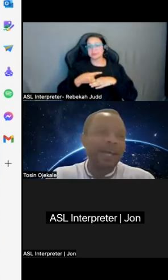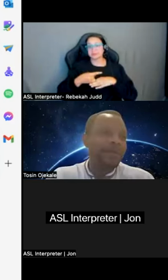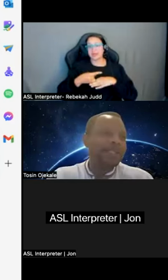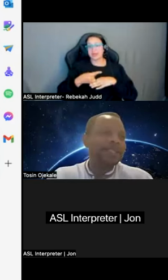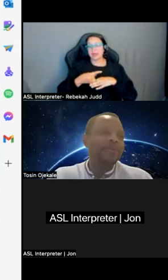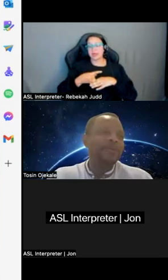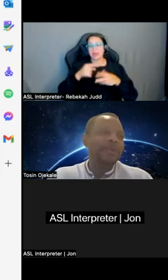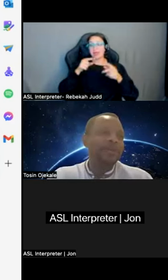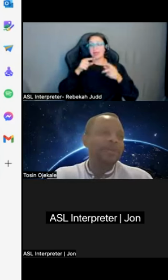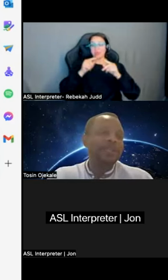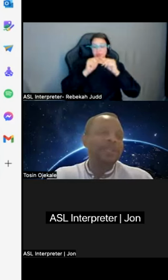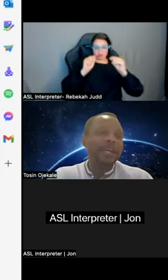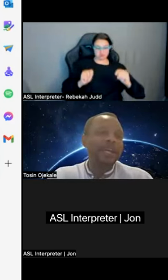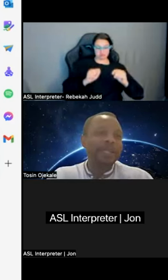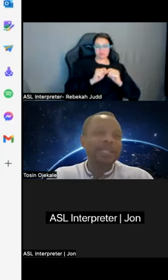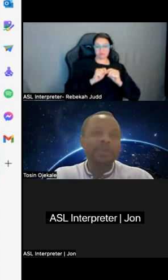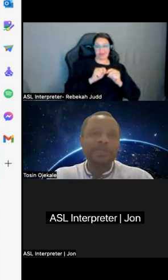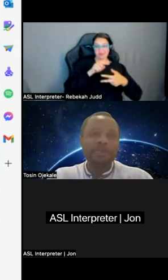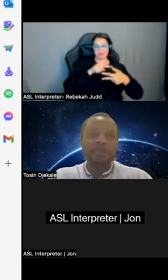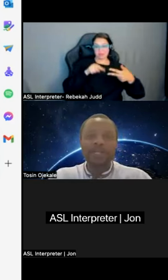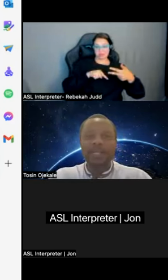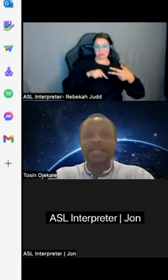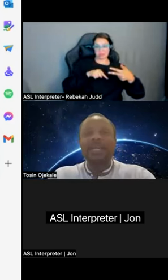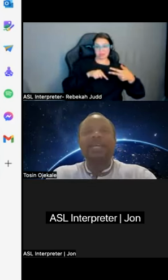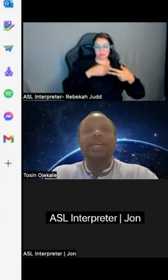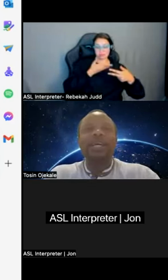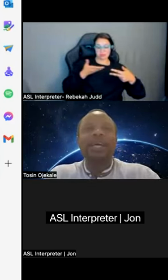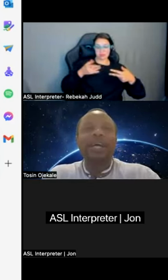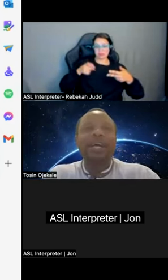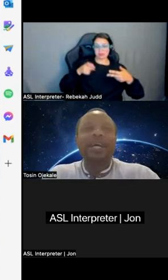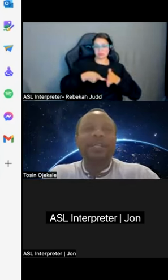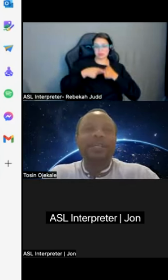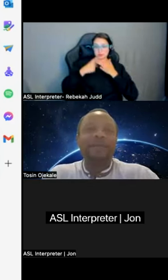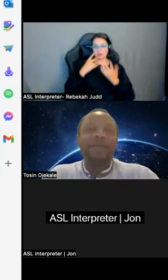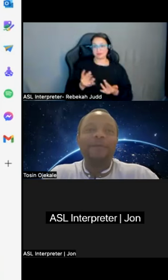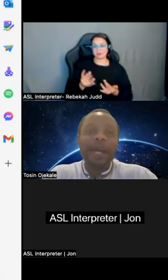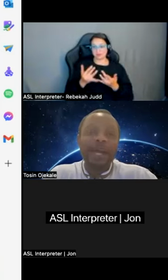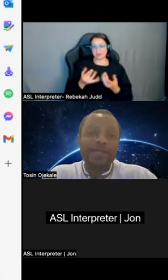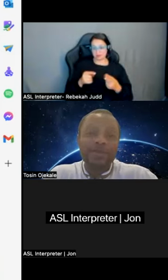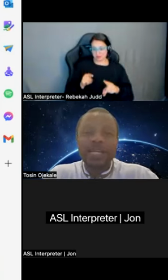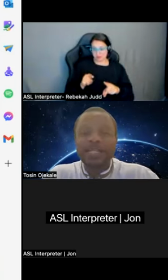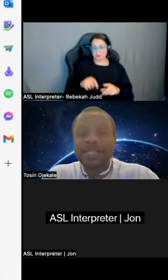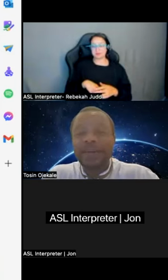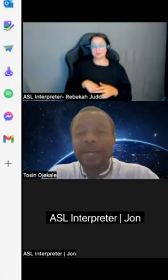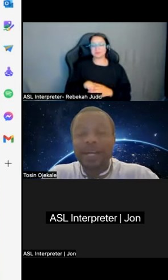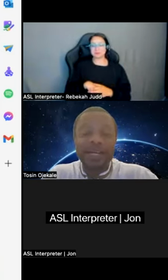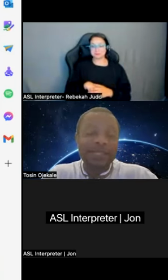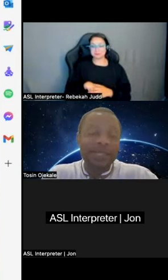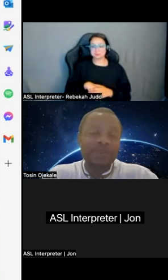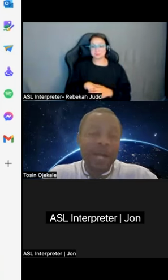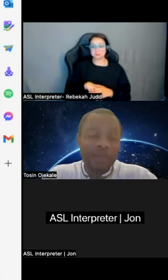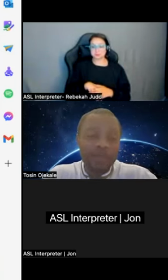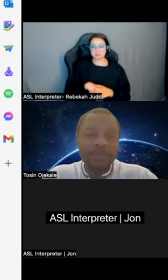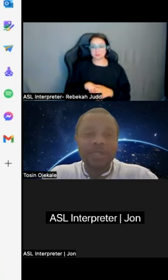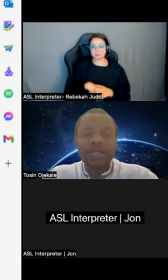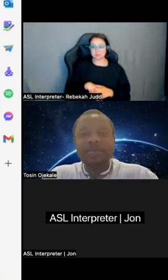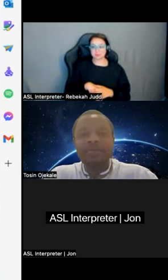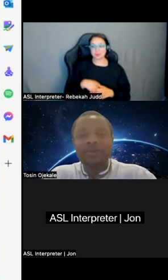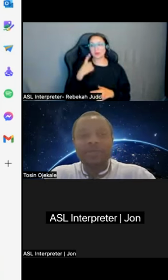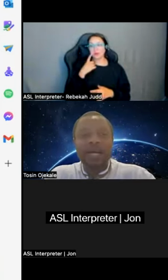fire elements. We've looked at all of the 3 elements that must be present for fire hazard to